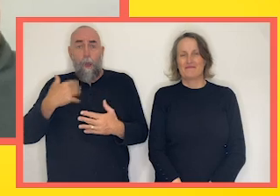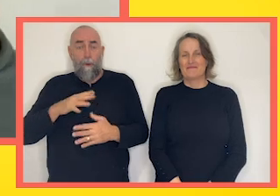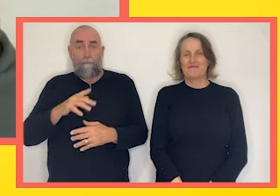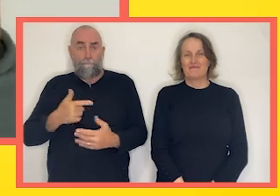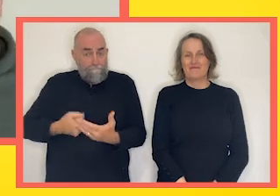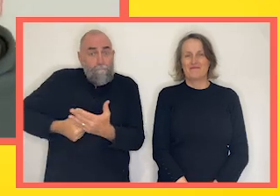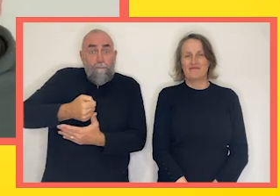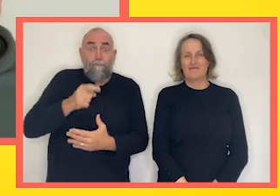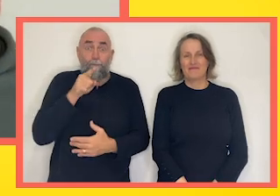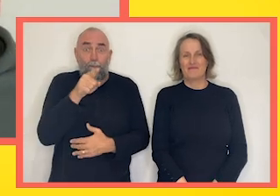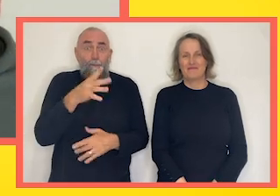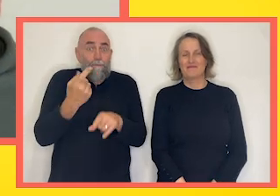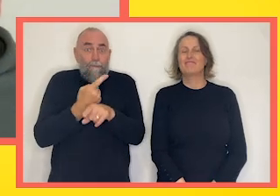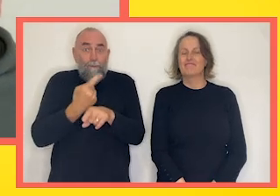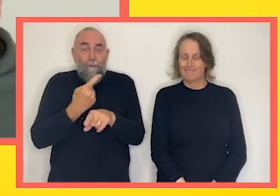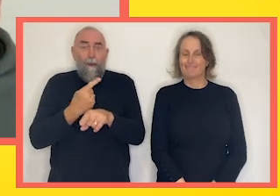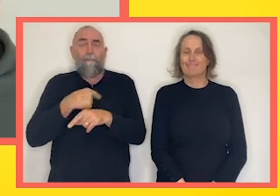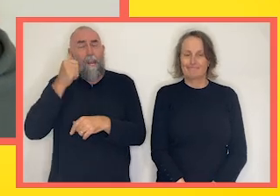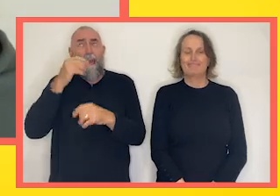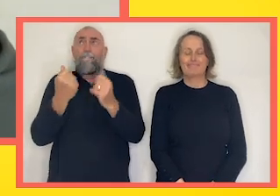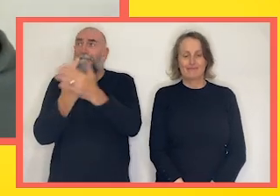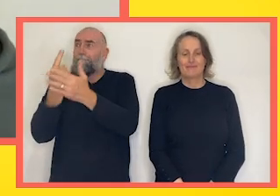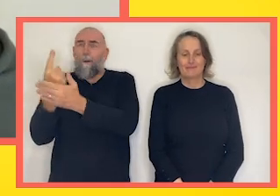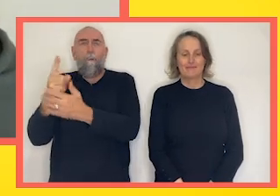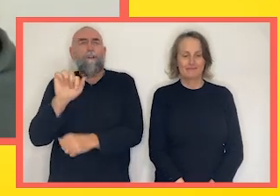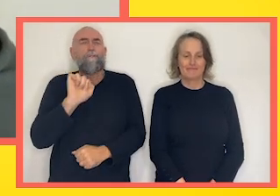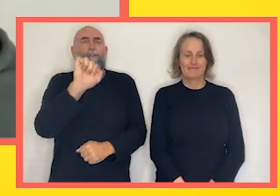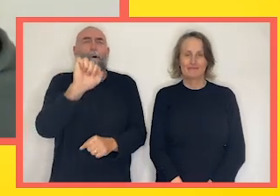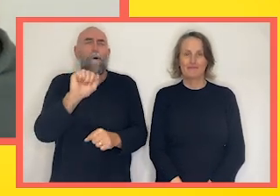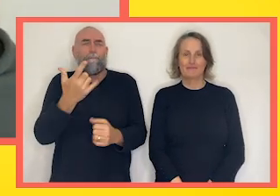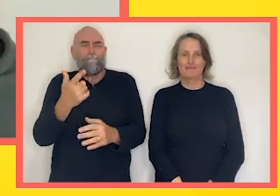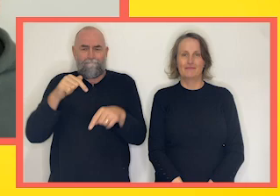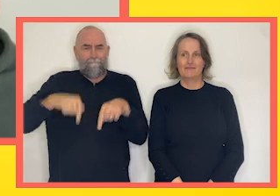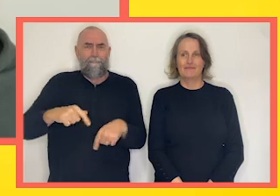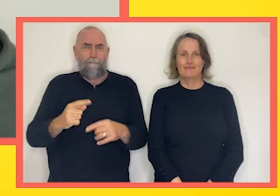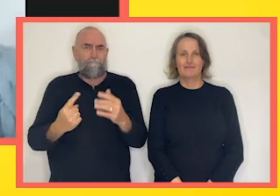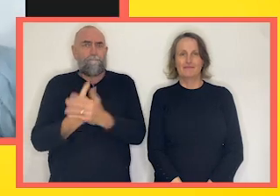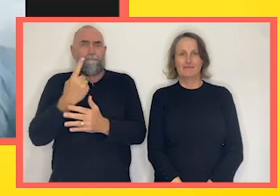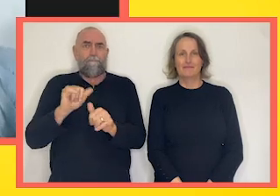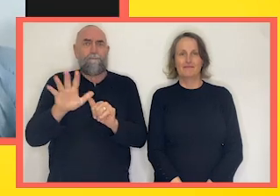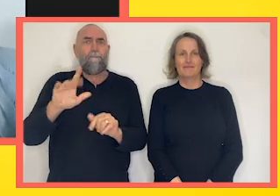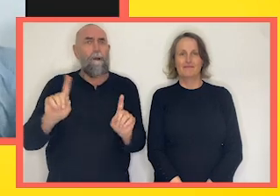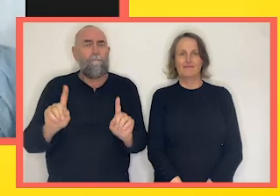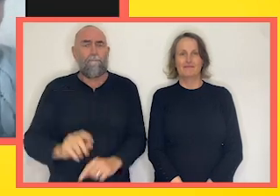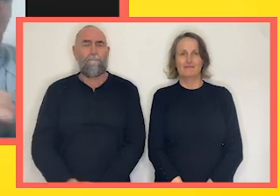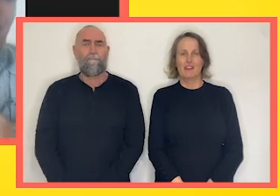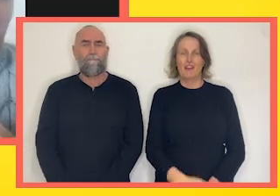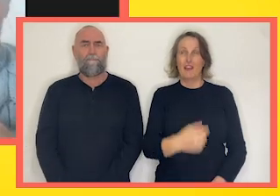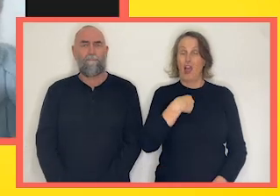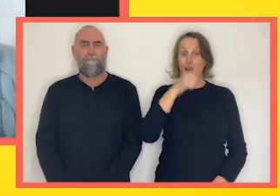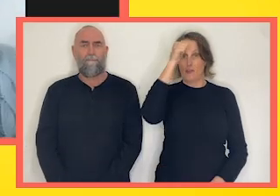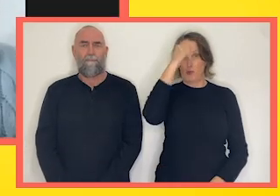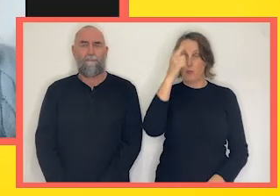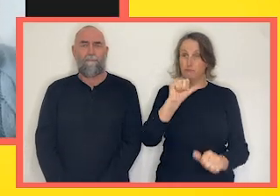There's always lots of things happening in the parasporting world, but what's your You Little Ripper moment? My You Little Ripper moment